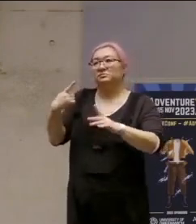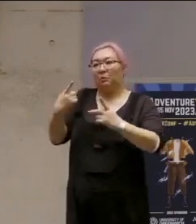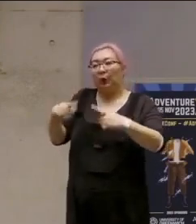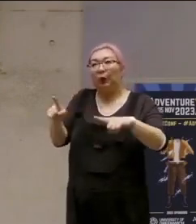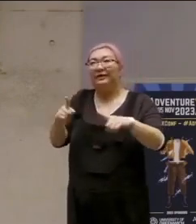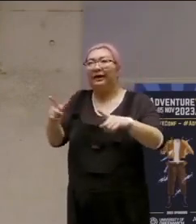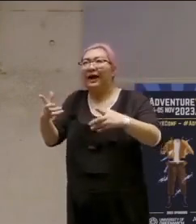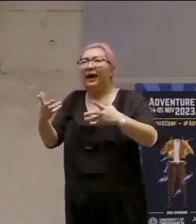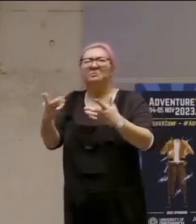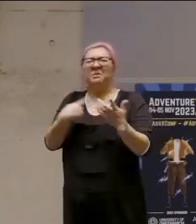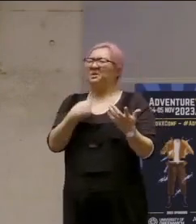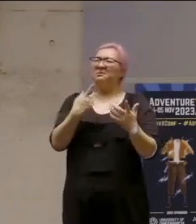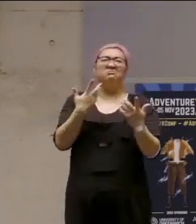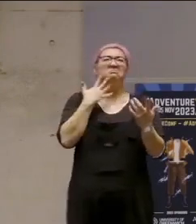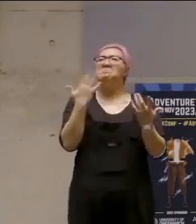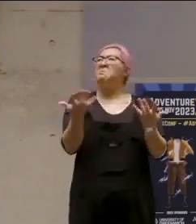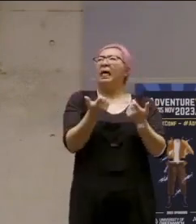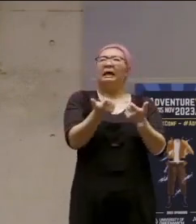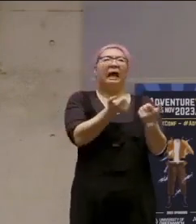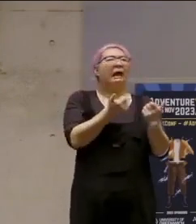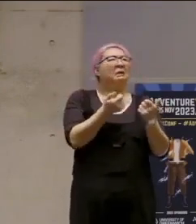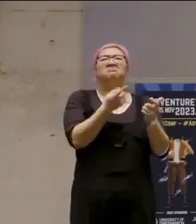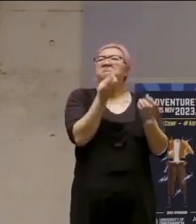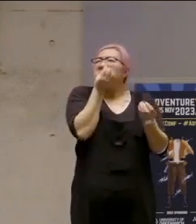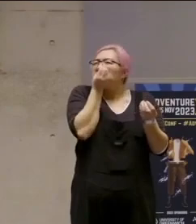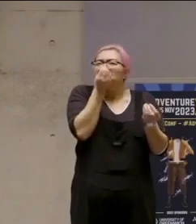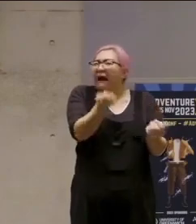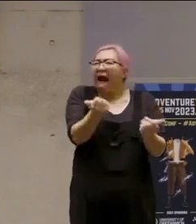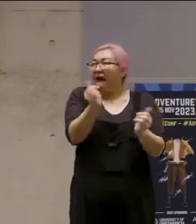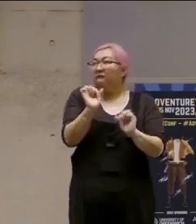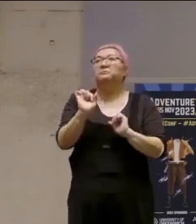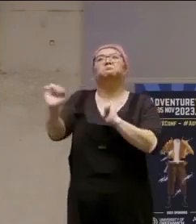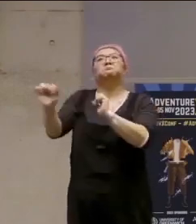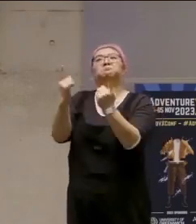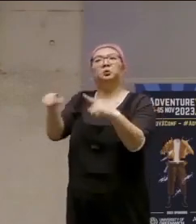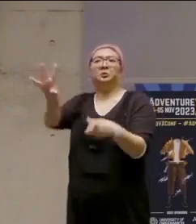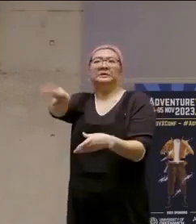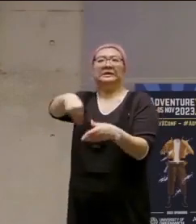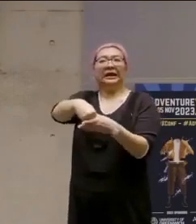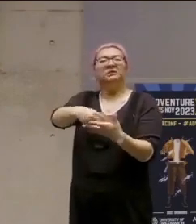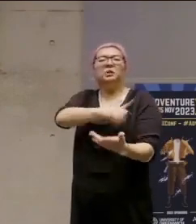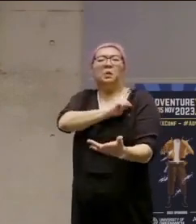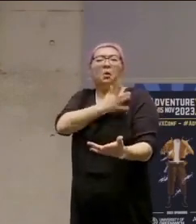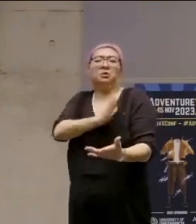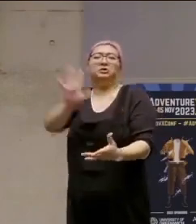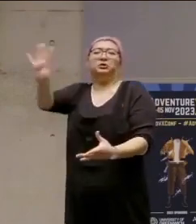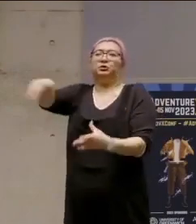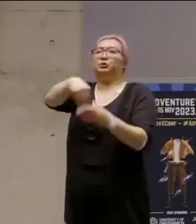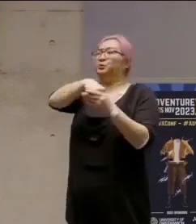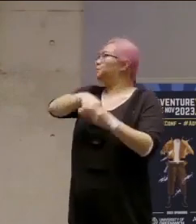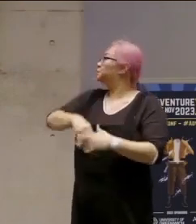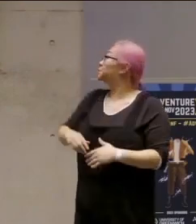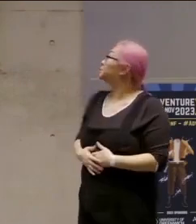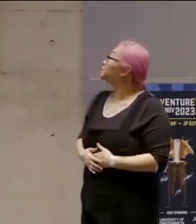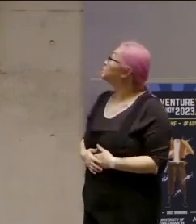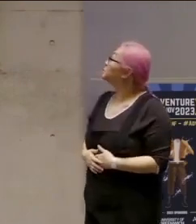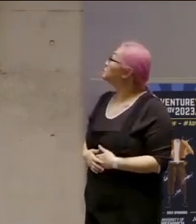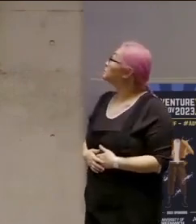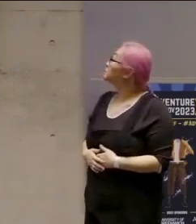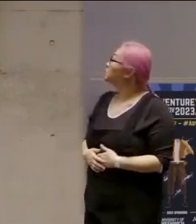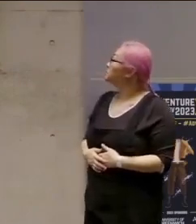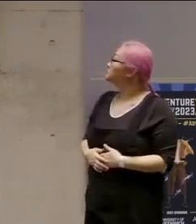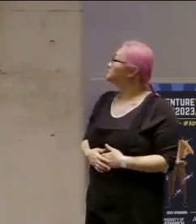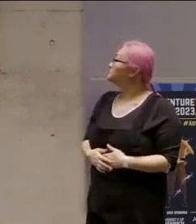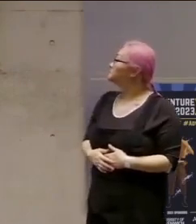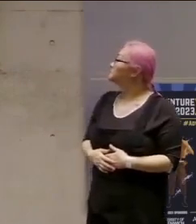experience? Again, is this going to the next slide? Okay. Again, so I've framed this once again.